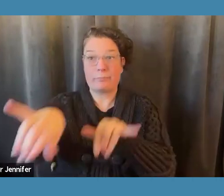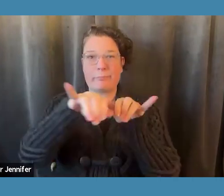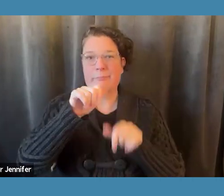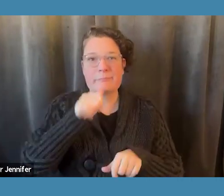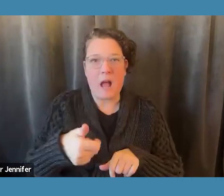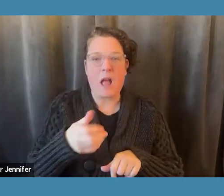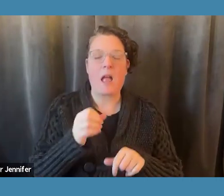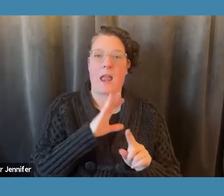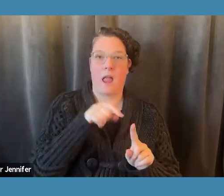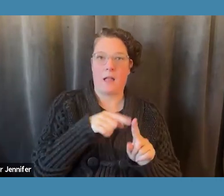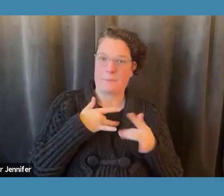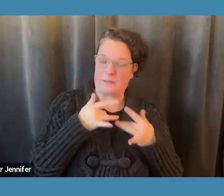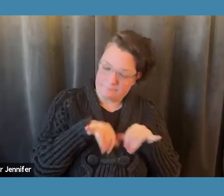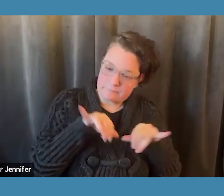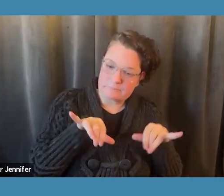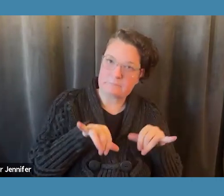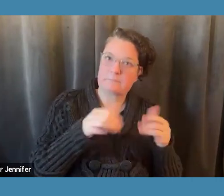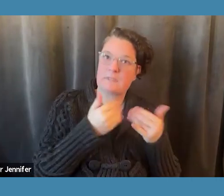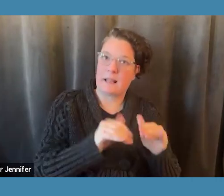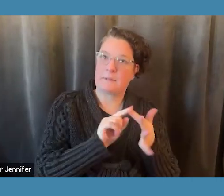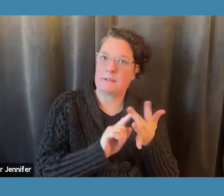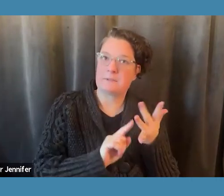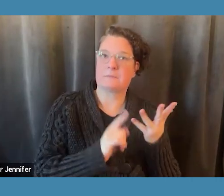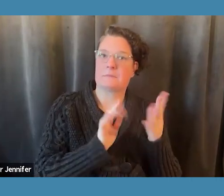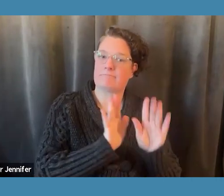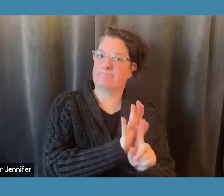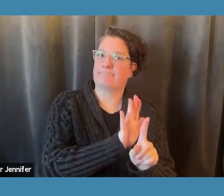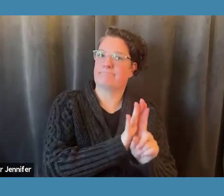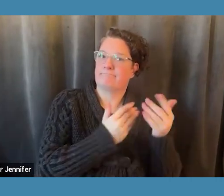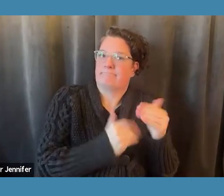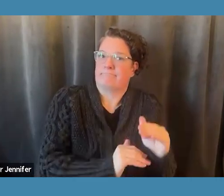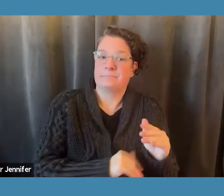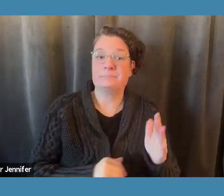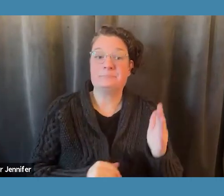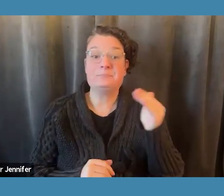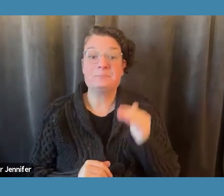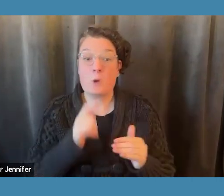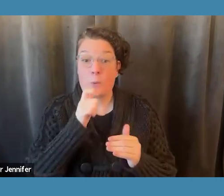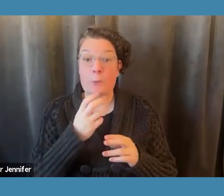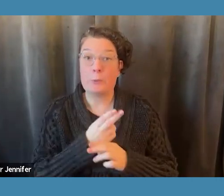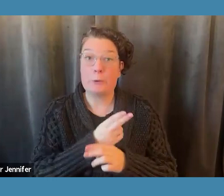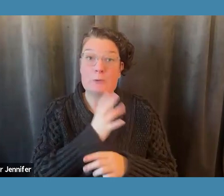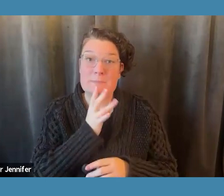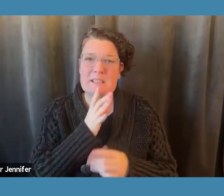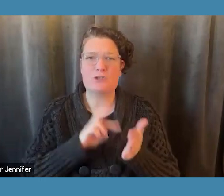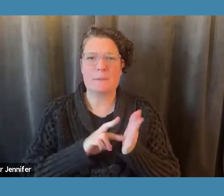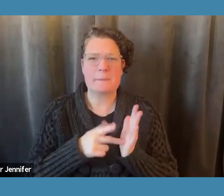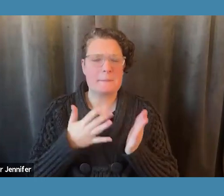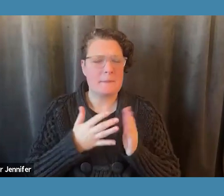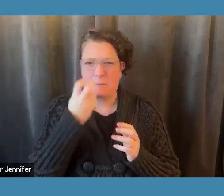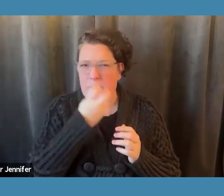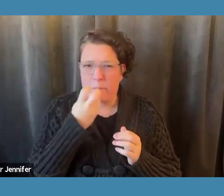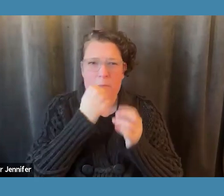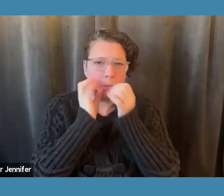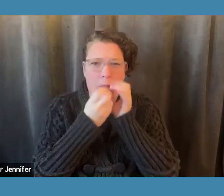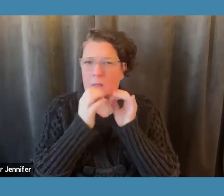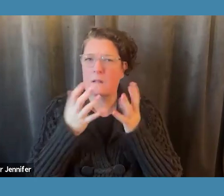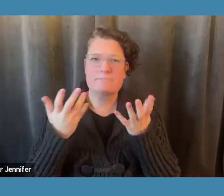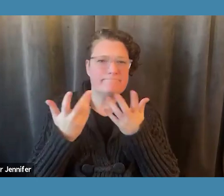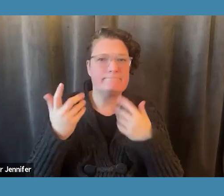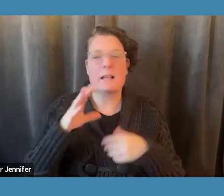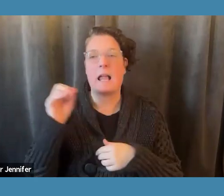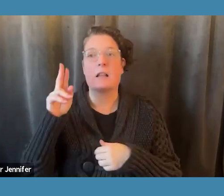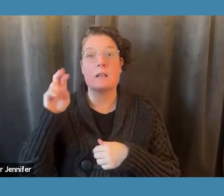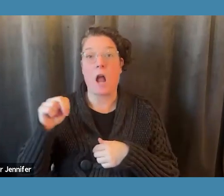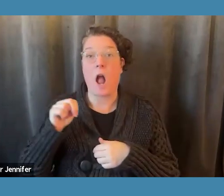For those applicants who do have speech, they might have a marked impairment in the use of nonverbal